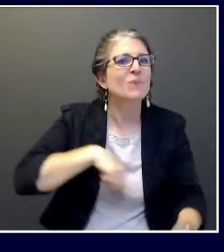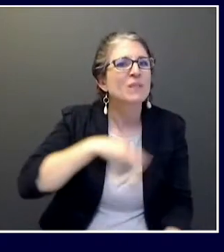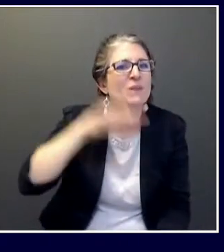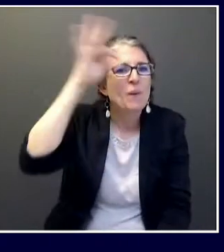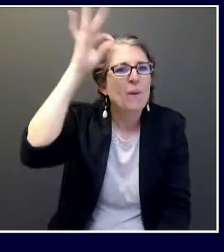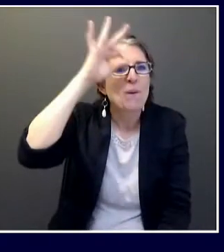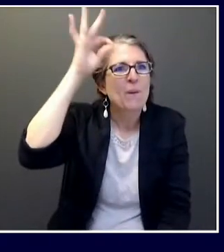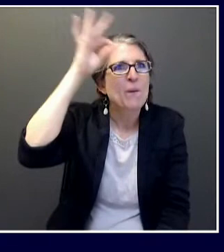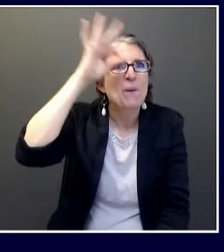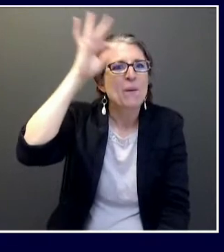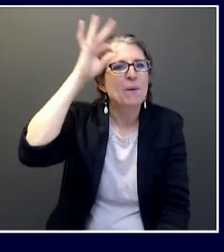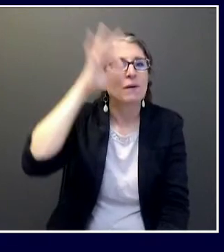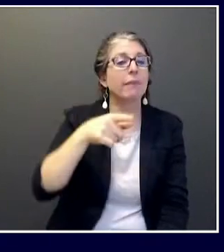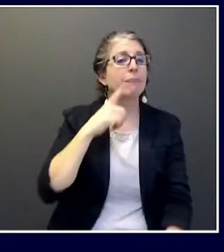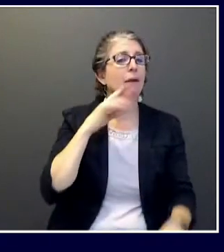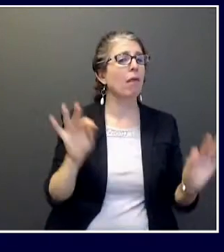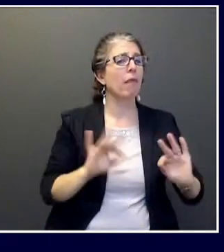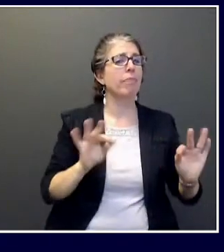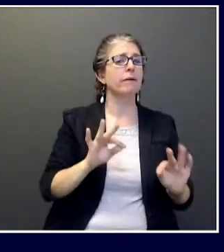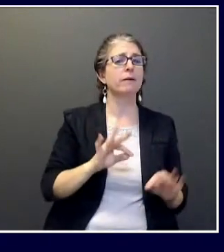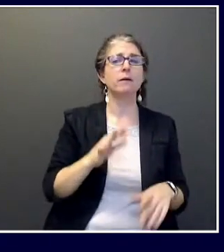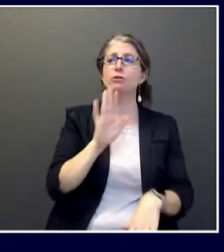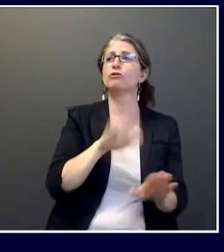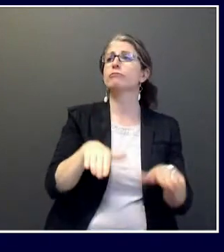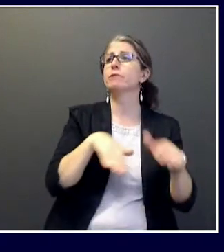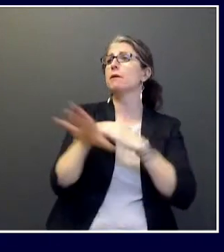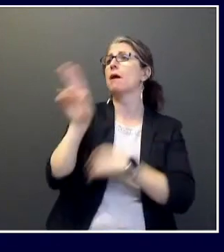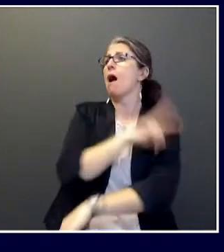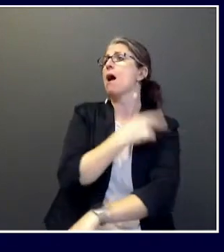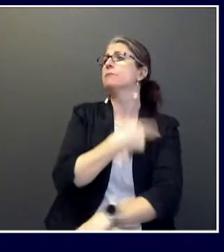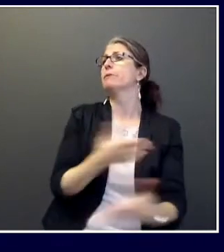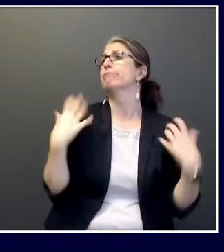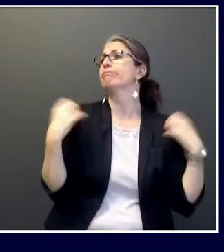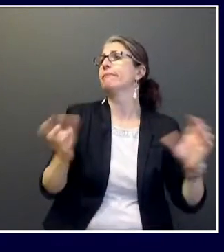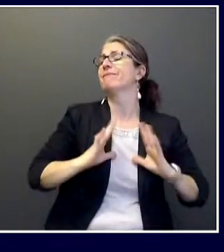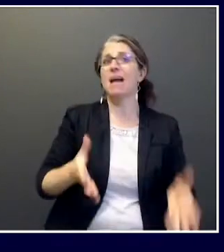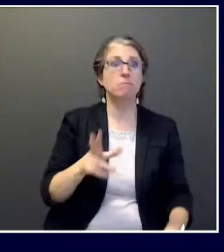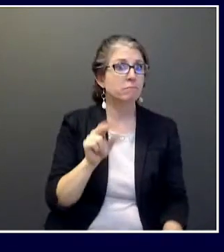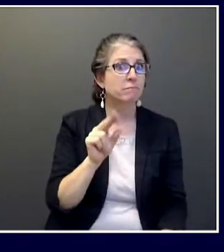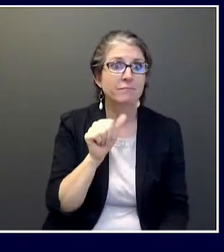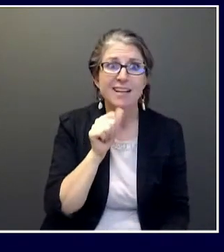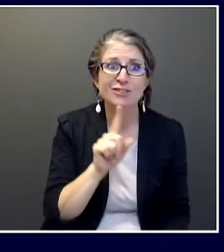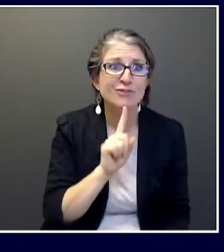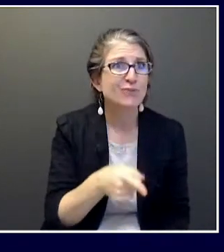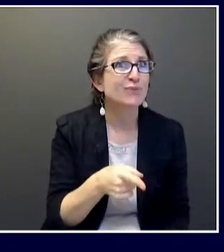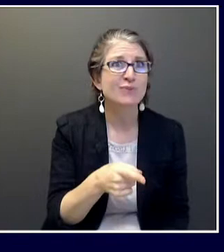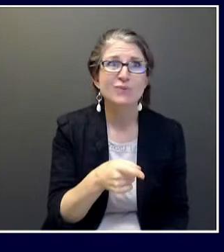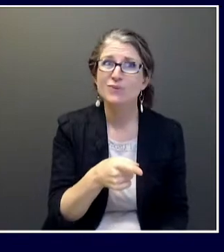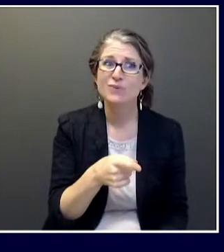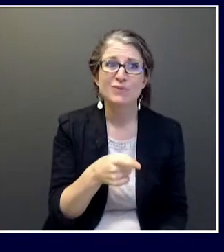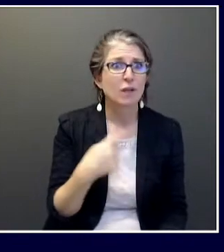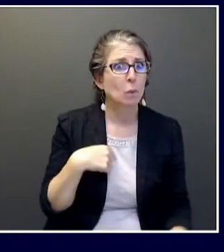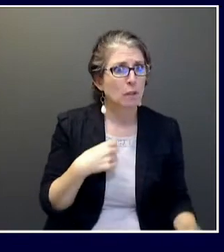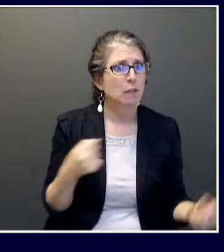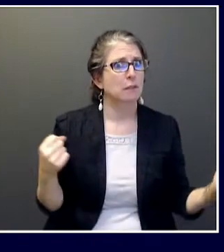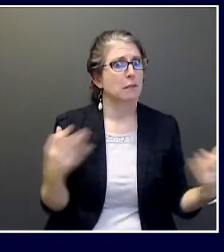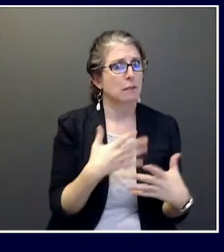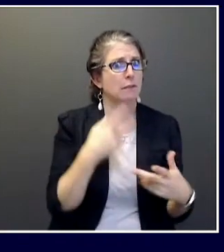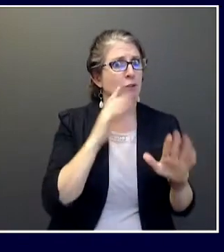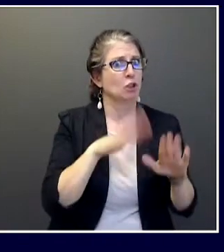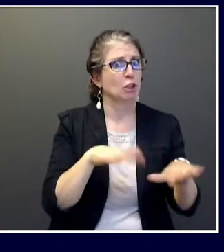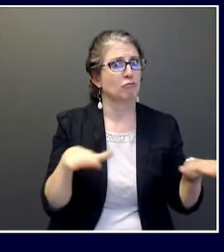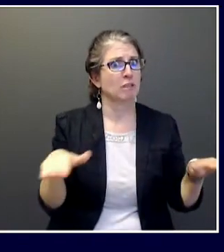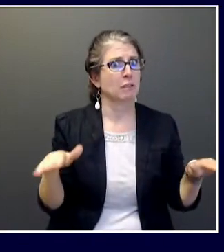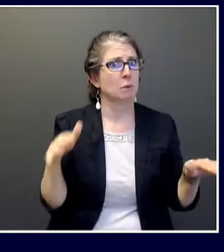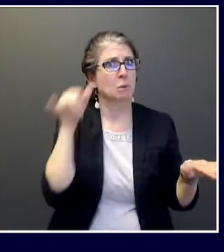the adolescent group, is the same concerns about the fear of the unknown and the long-term side effects of the vaccine. Even among parents